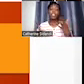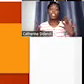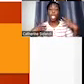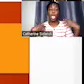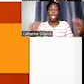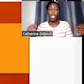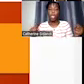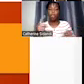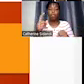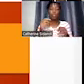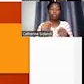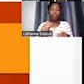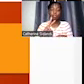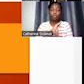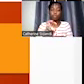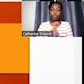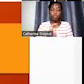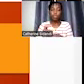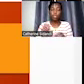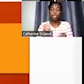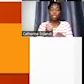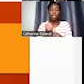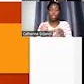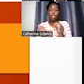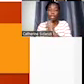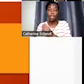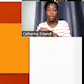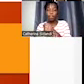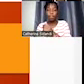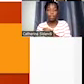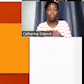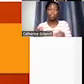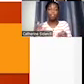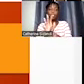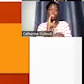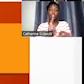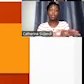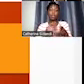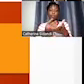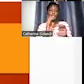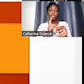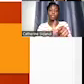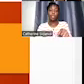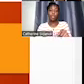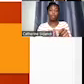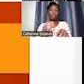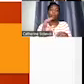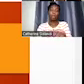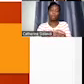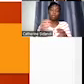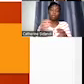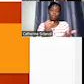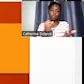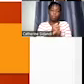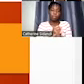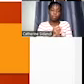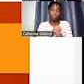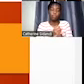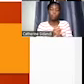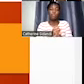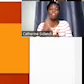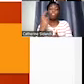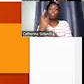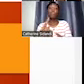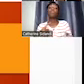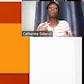professional help. Seek some employment or full-time or part-time if business has ceased or current job. Retrain, undertake